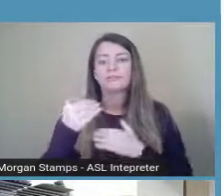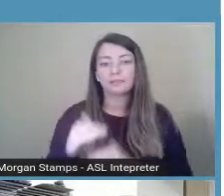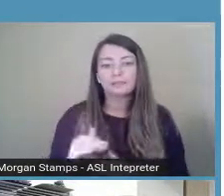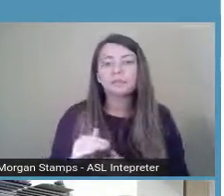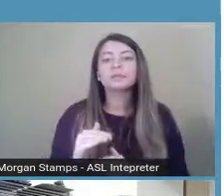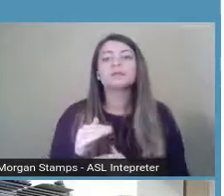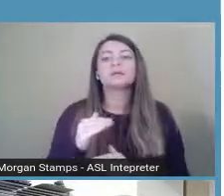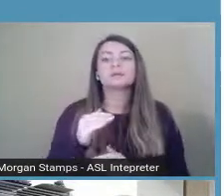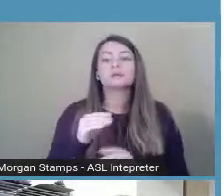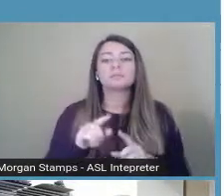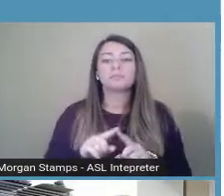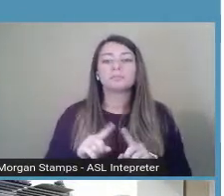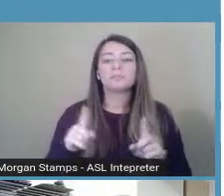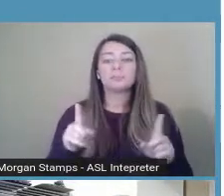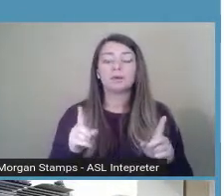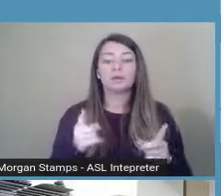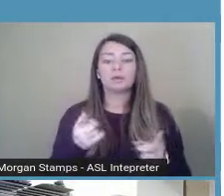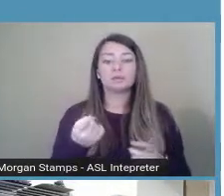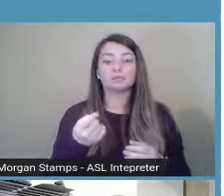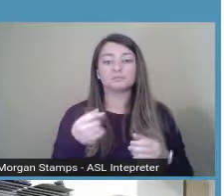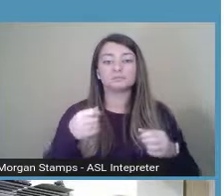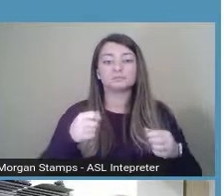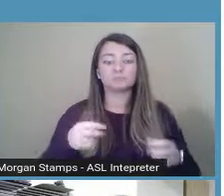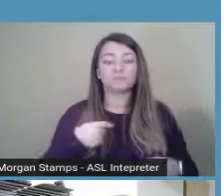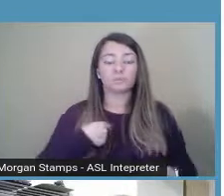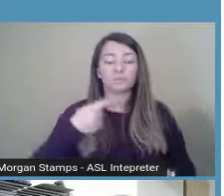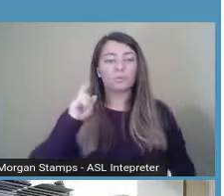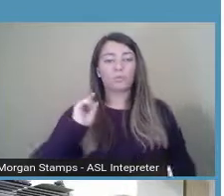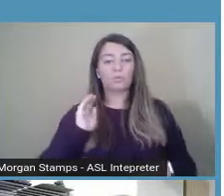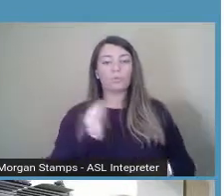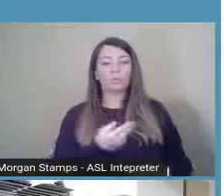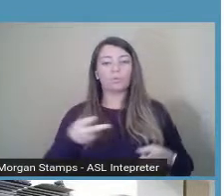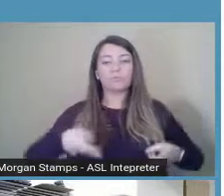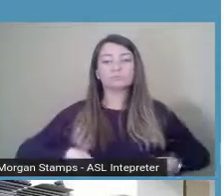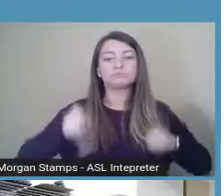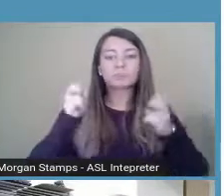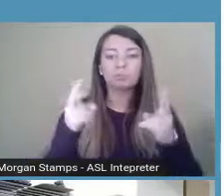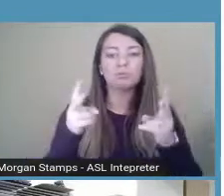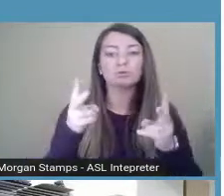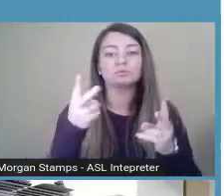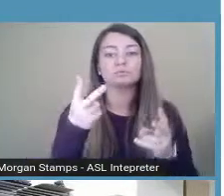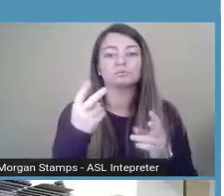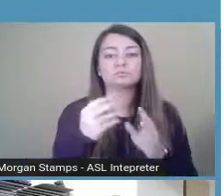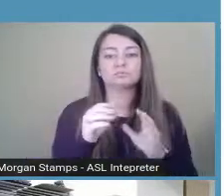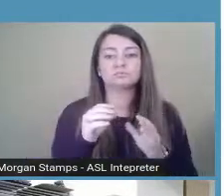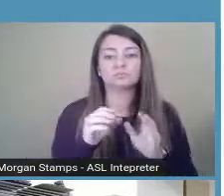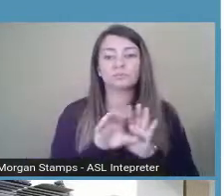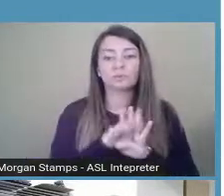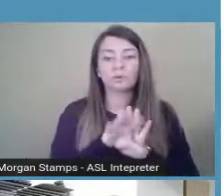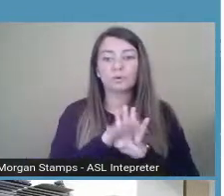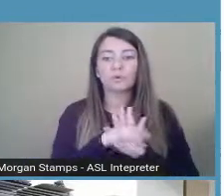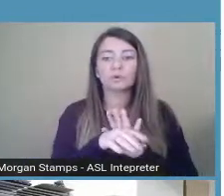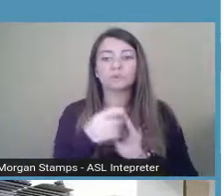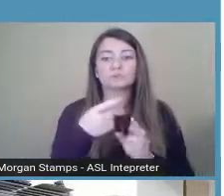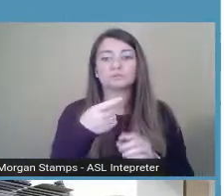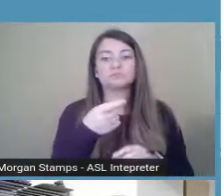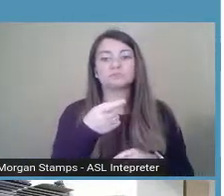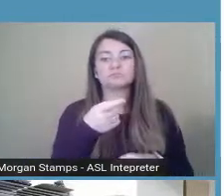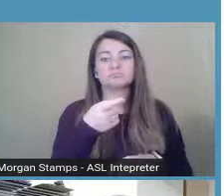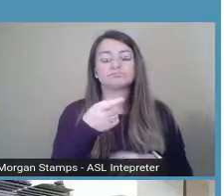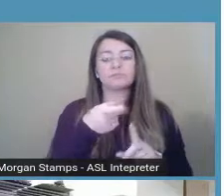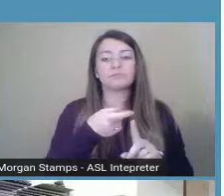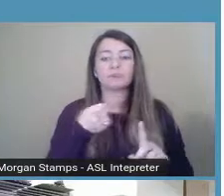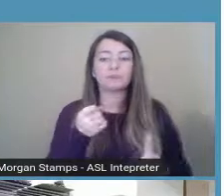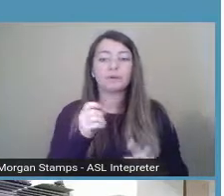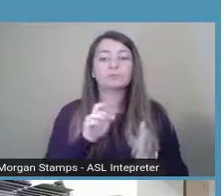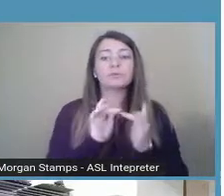also help us to capture email addresses and other information for all participants, allowing us to send follow-up evaluations after